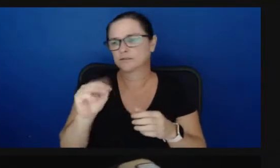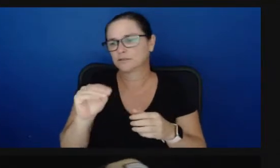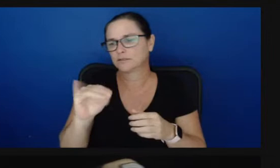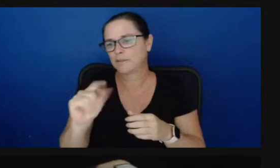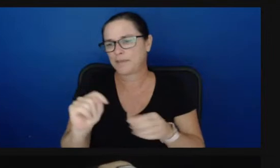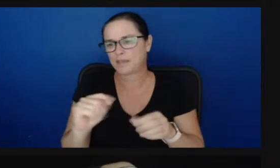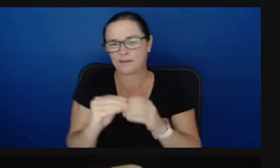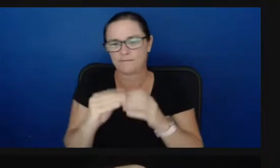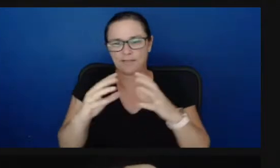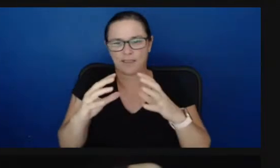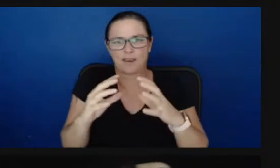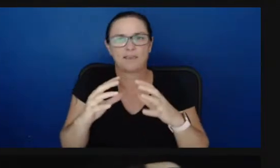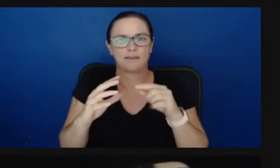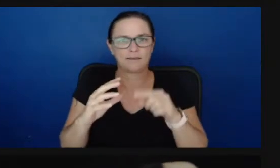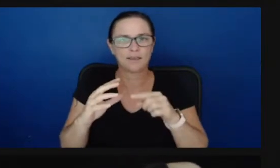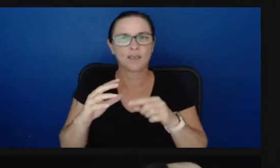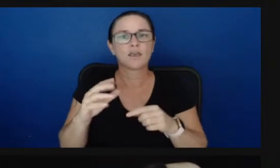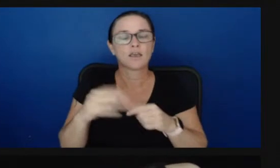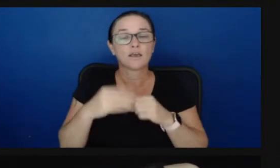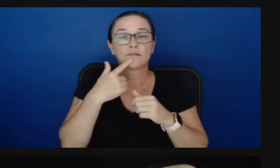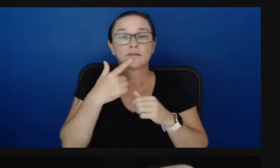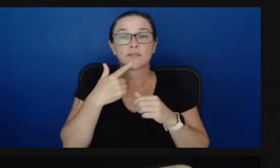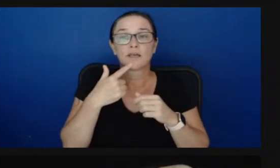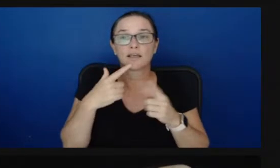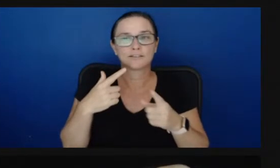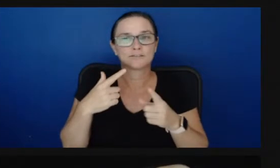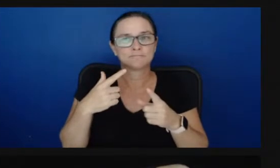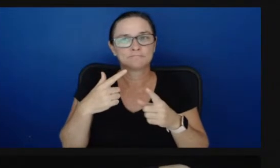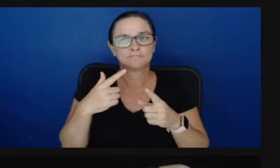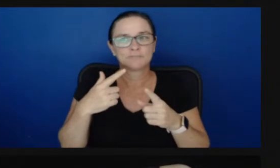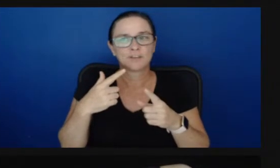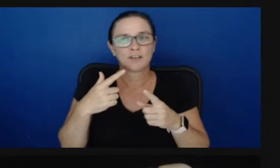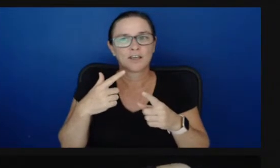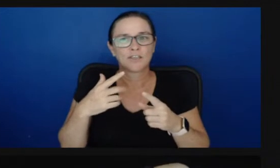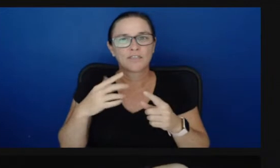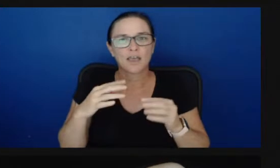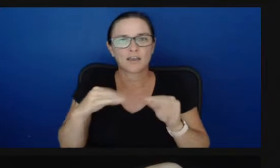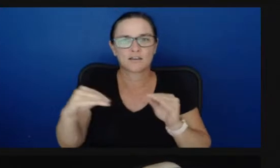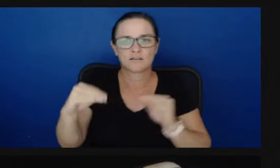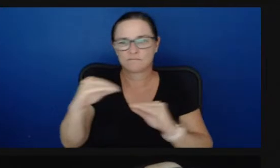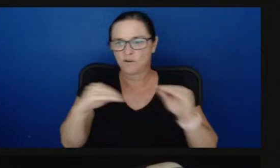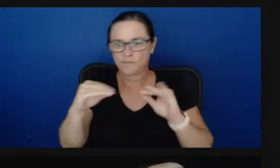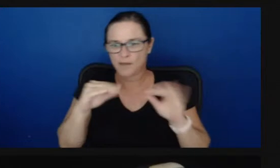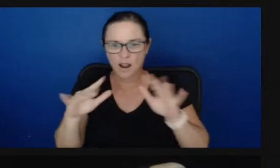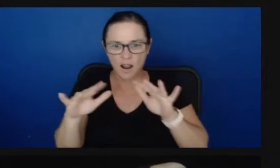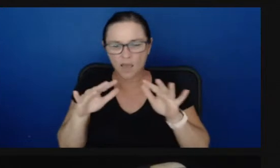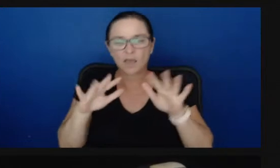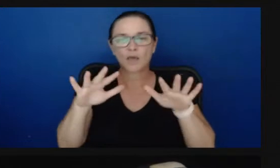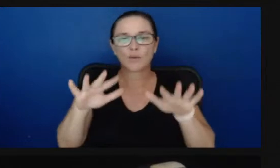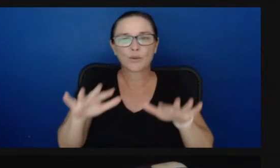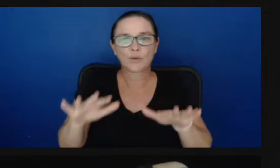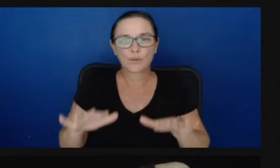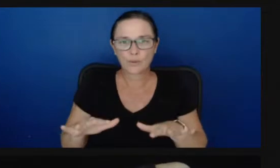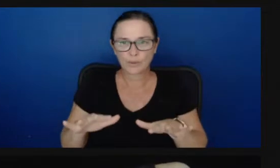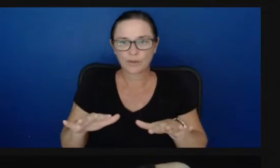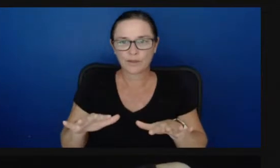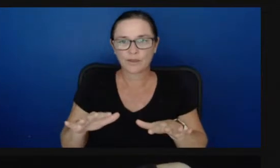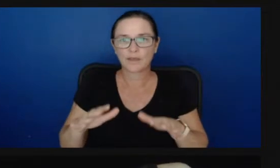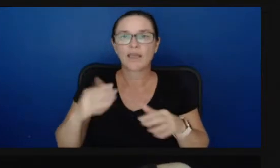So they do note the unrest has diminished over the past week. The decrease in